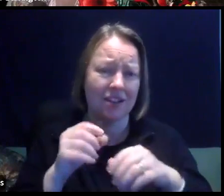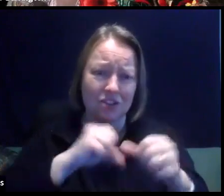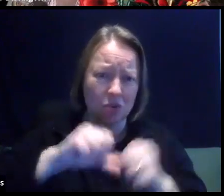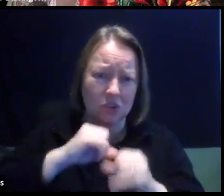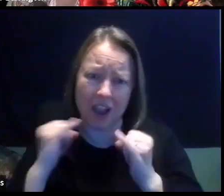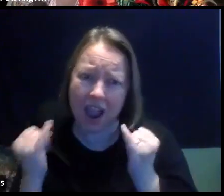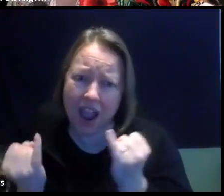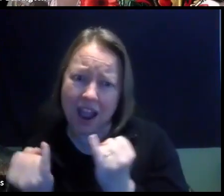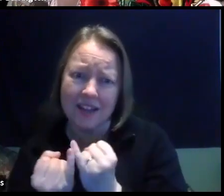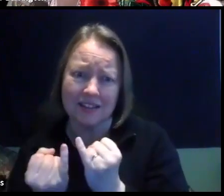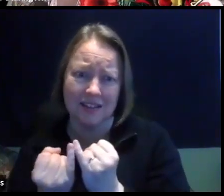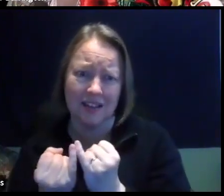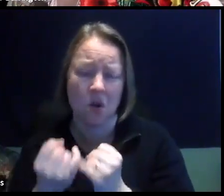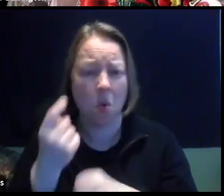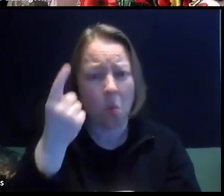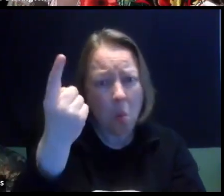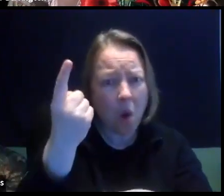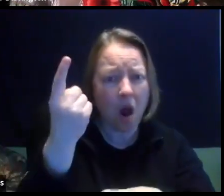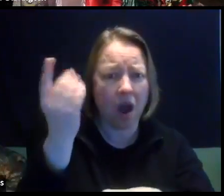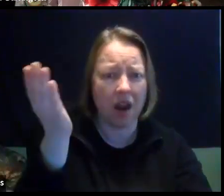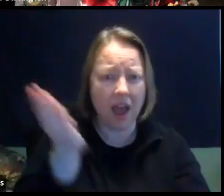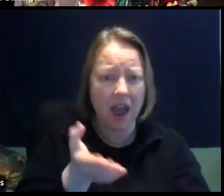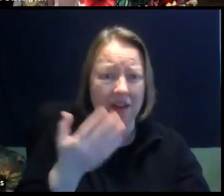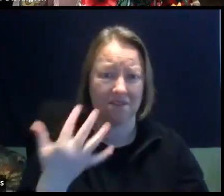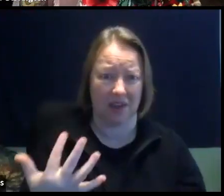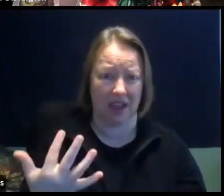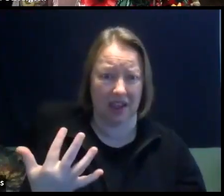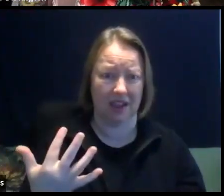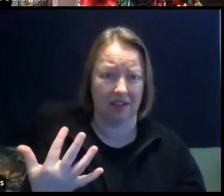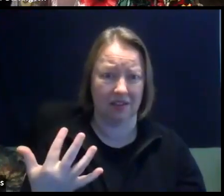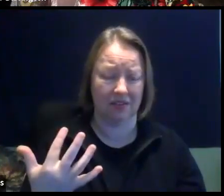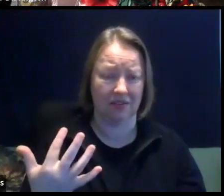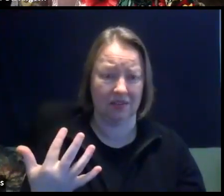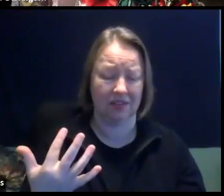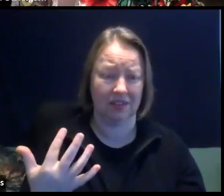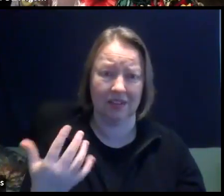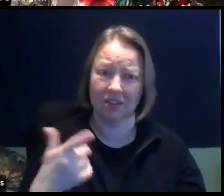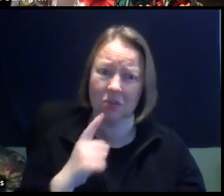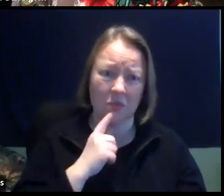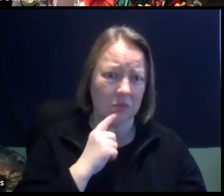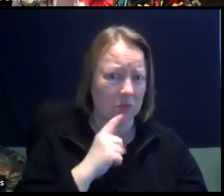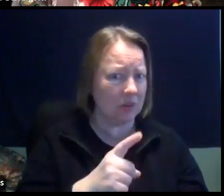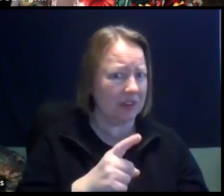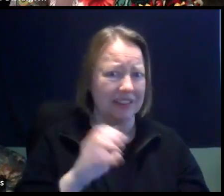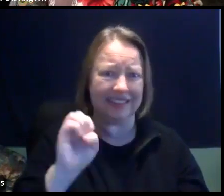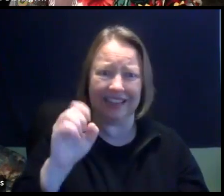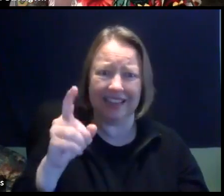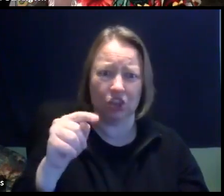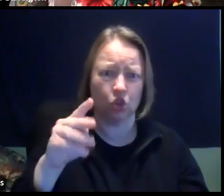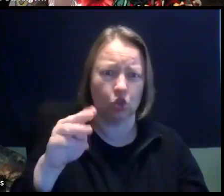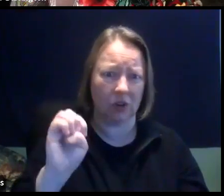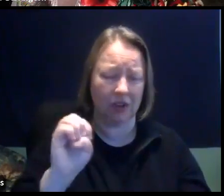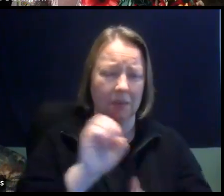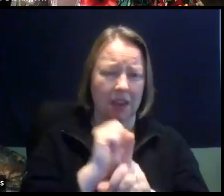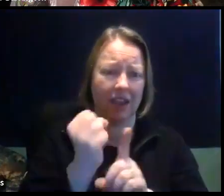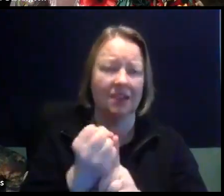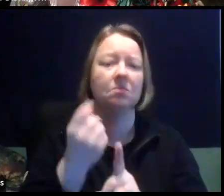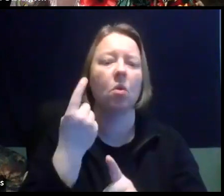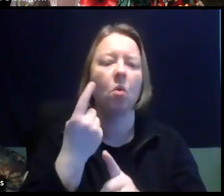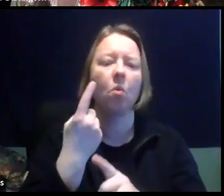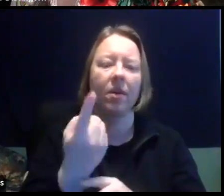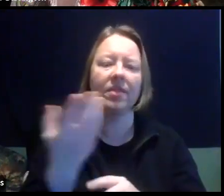often, 1 in 5. So we're talking about more extreme cases here. But one of the things that I think is noticeable